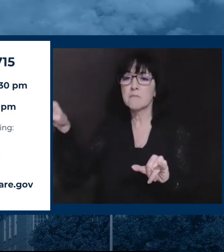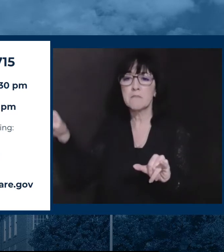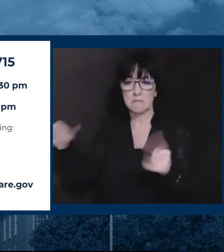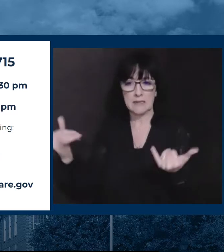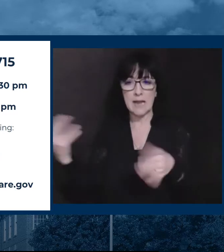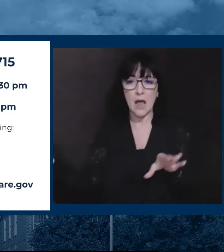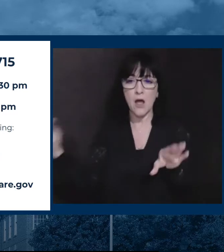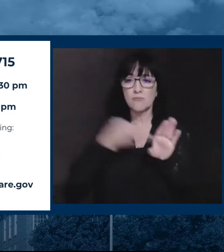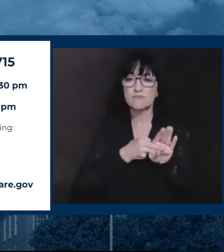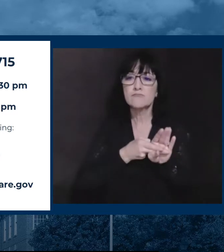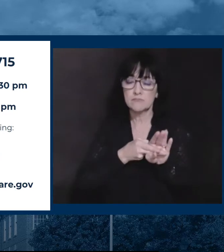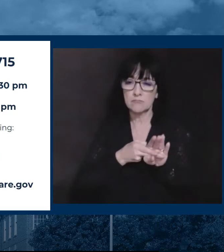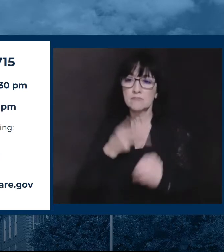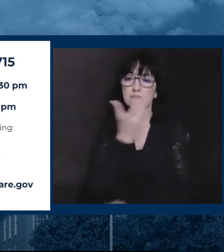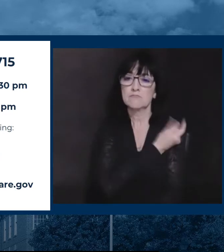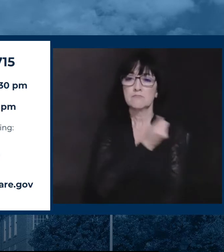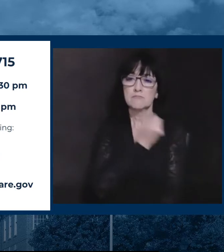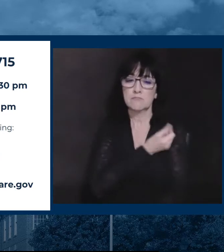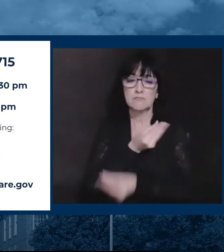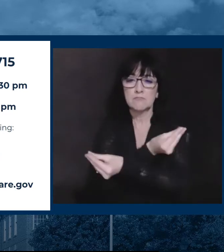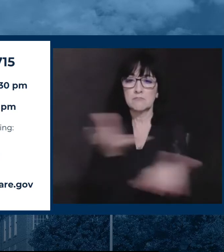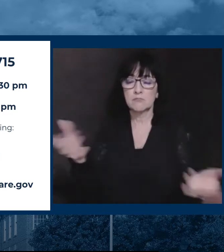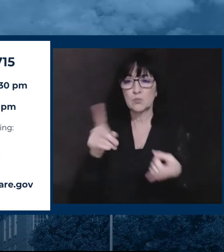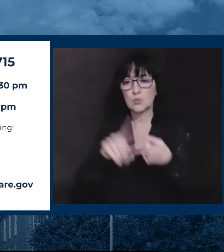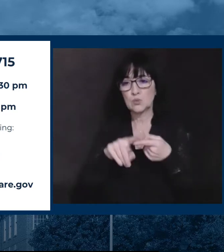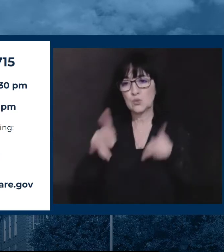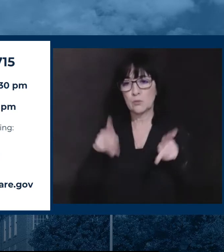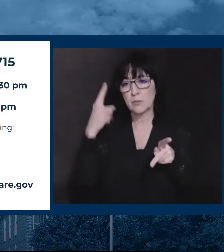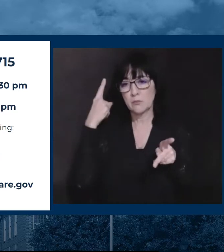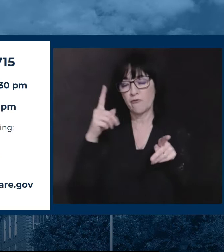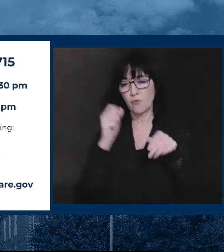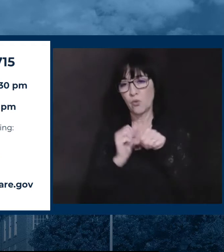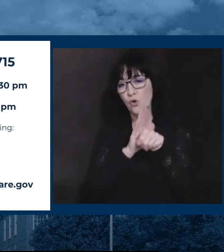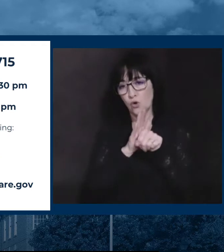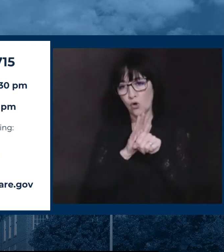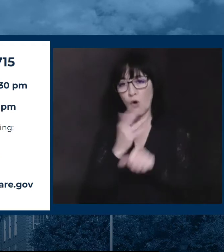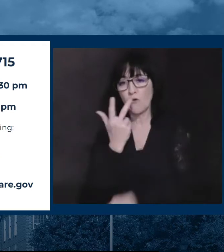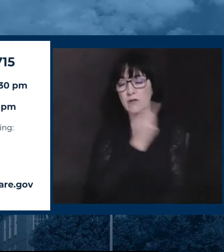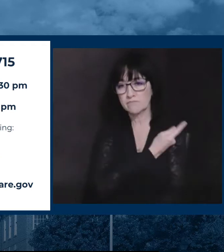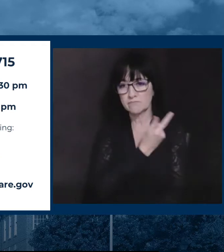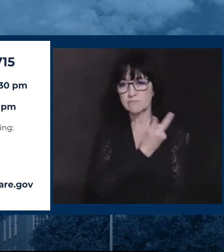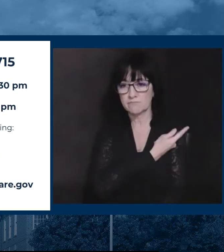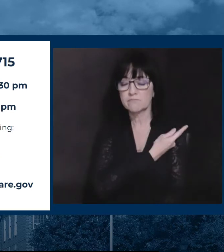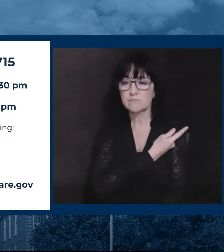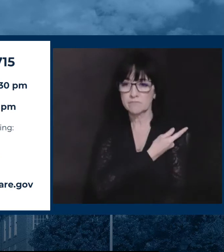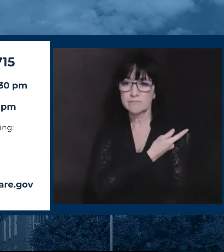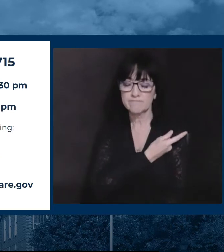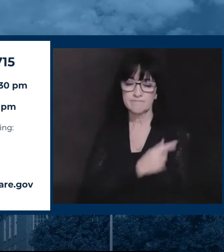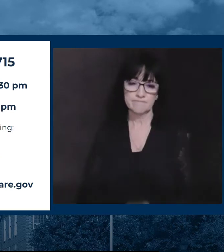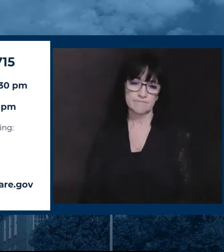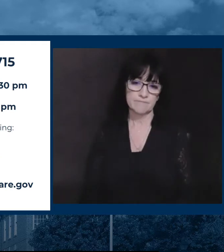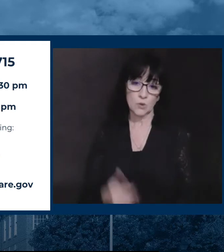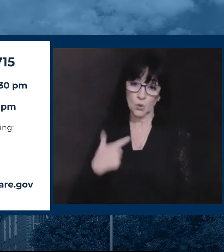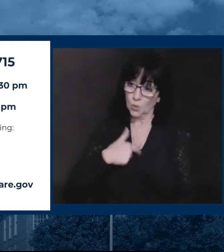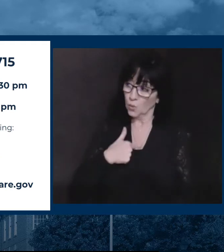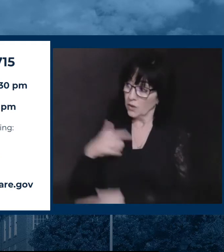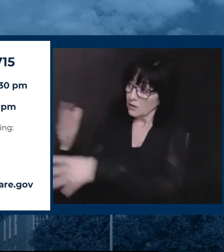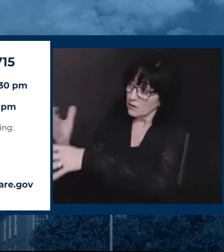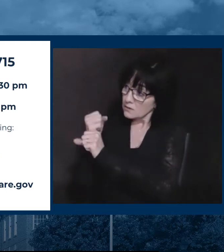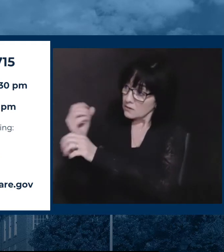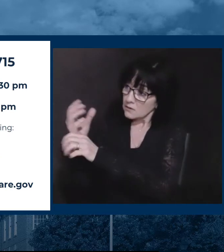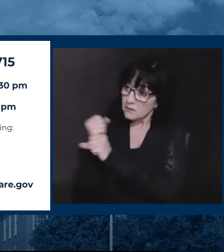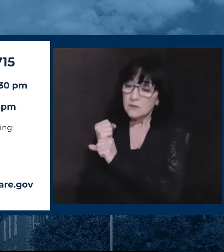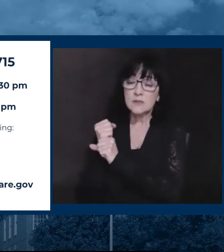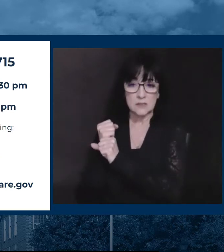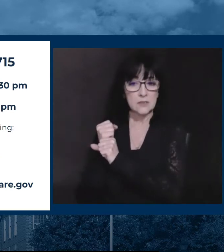throughput even than that as we vaccinate Delawareans with the doses that we get. I'd rather have the problem